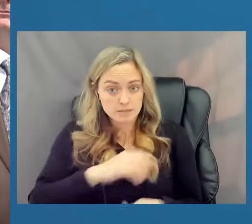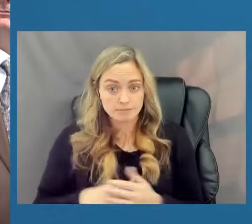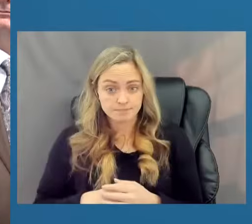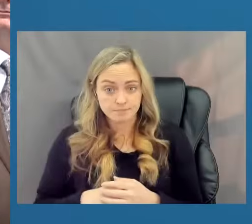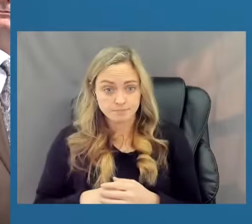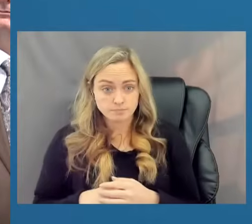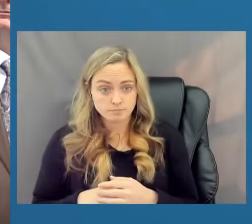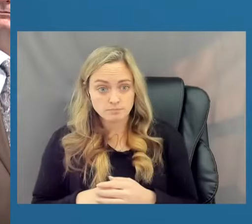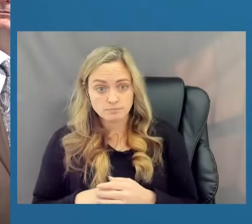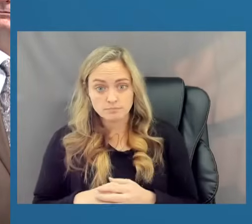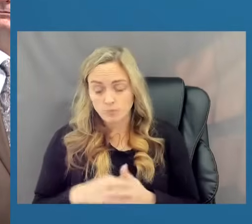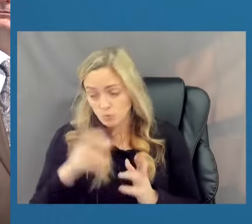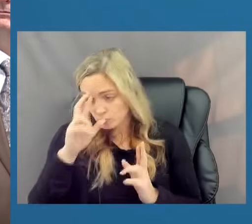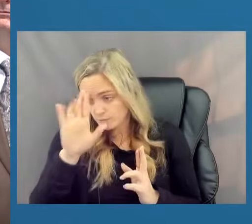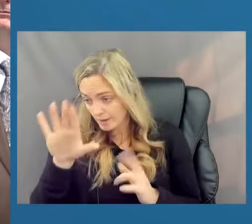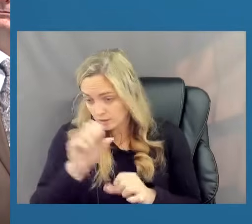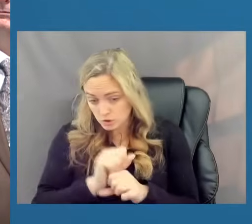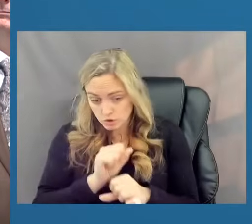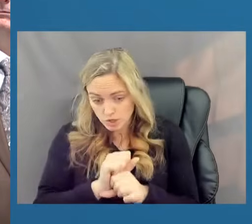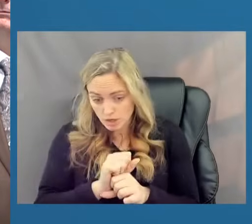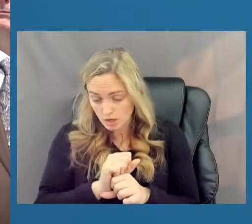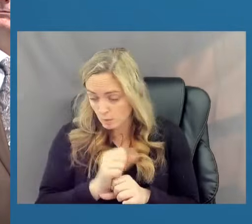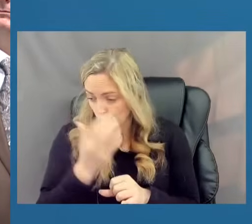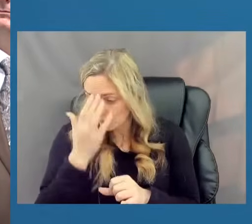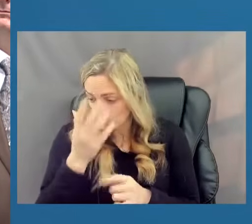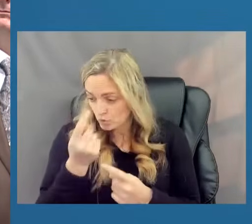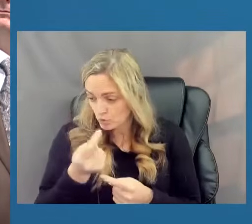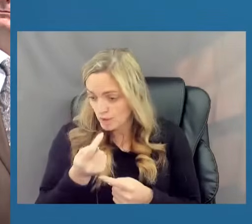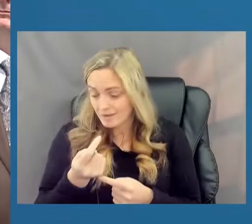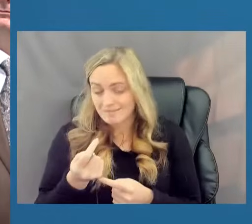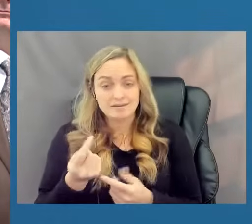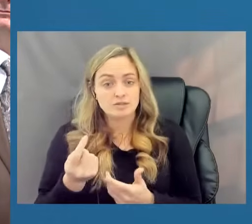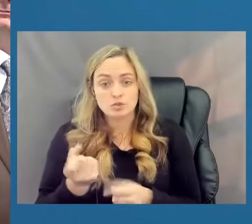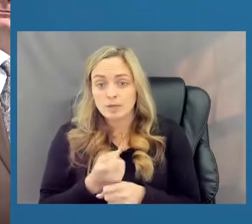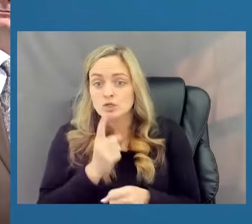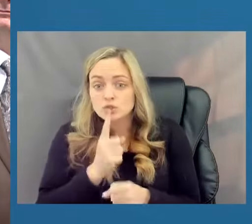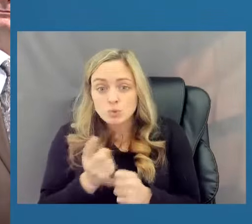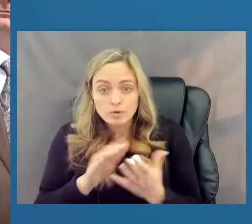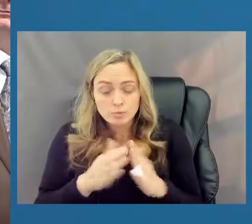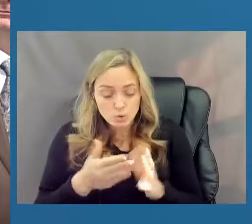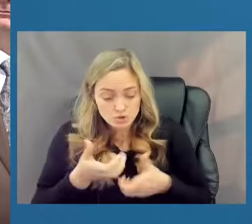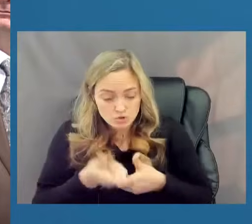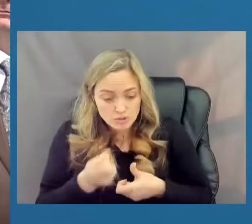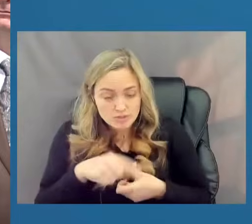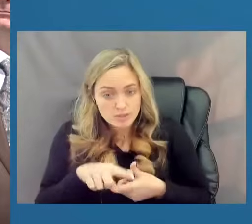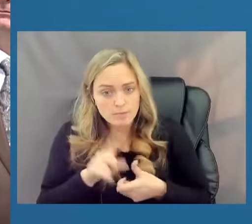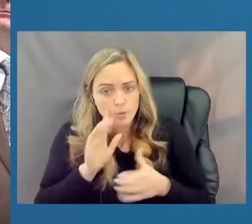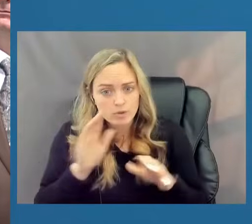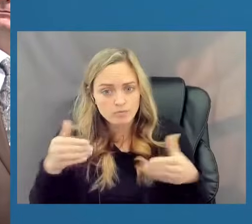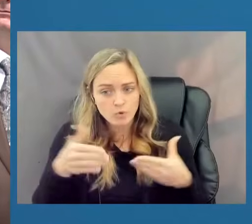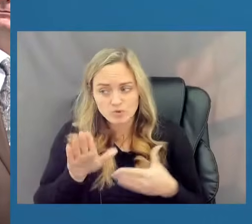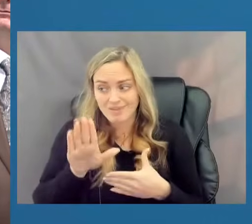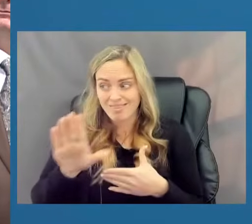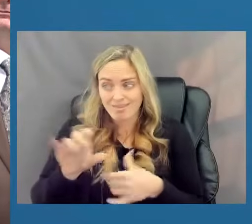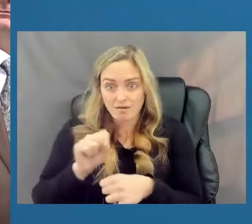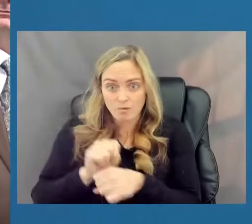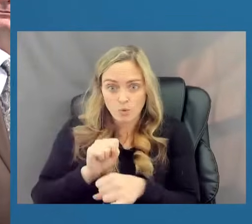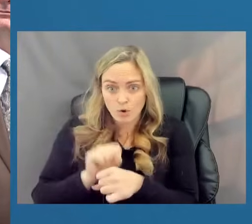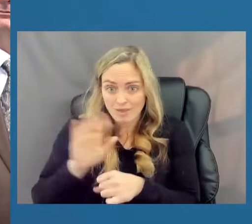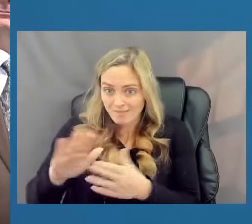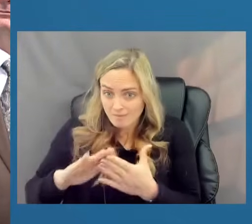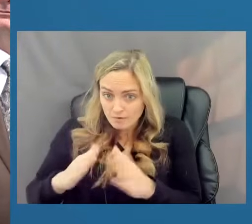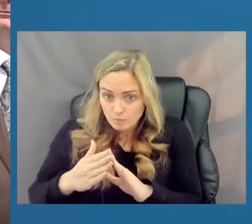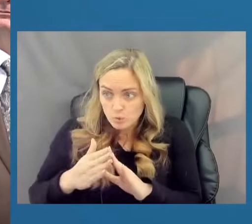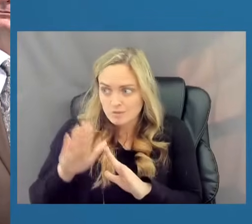We respect what they do. We know they're trying to build trust with communities. And I want local police focused on local communities fighting local